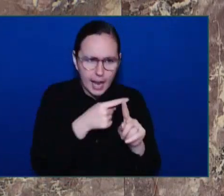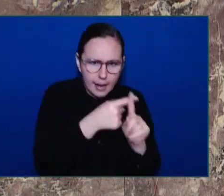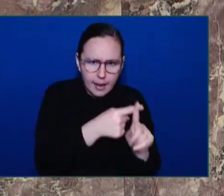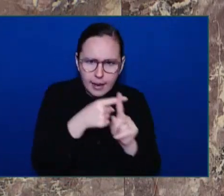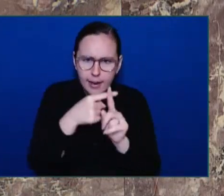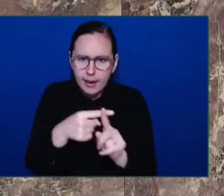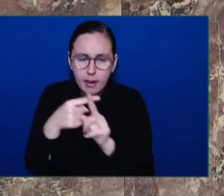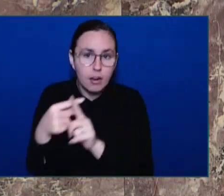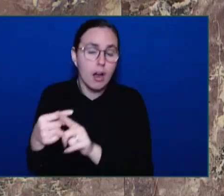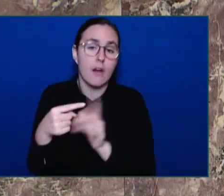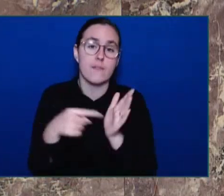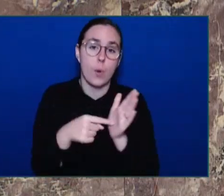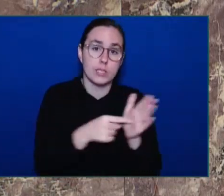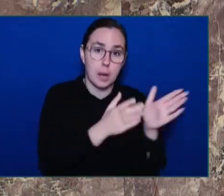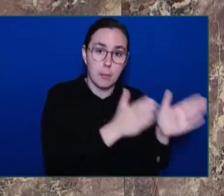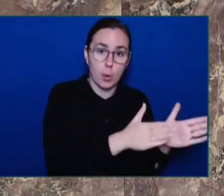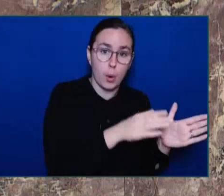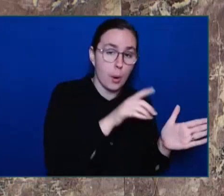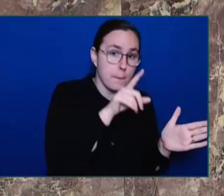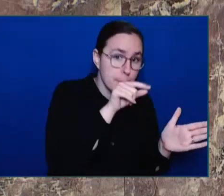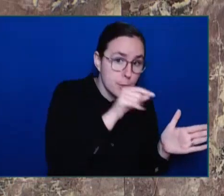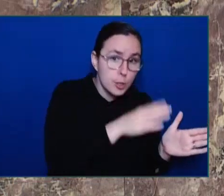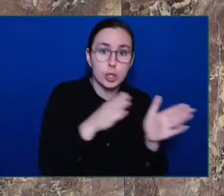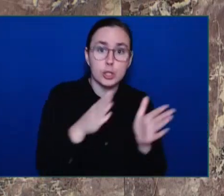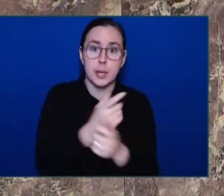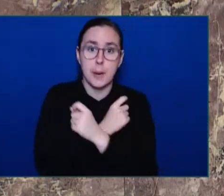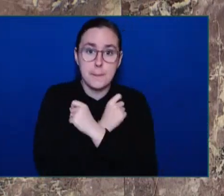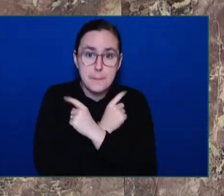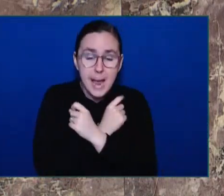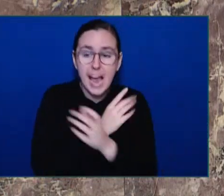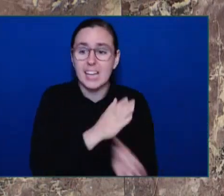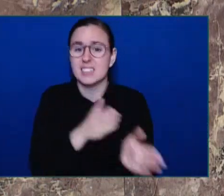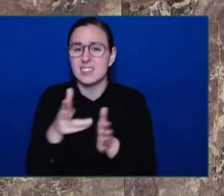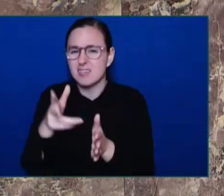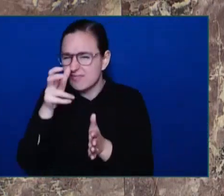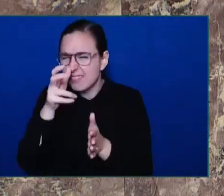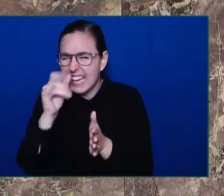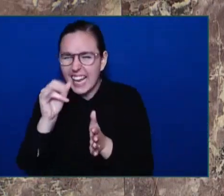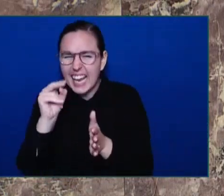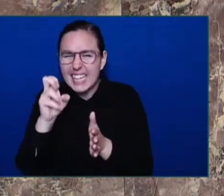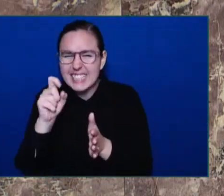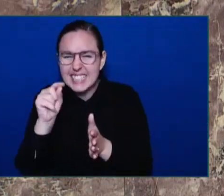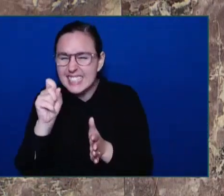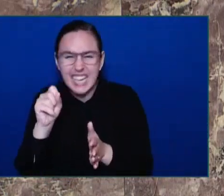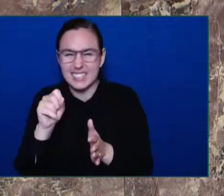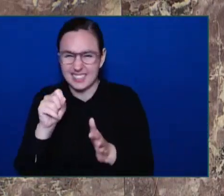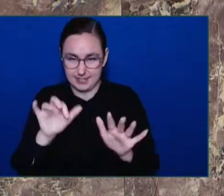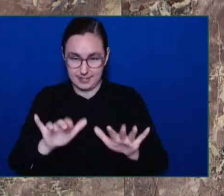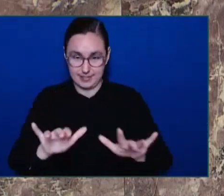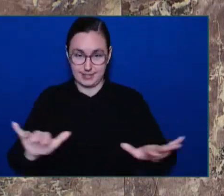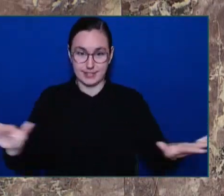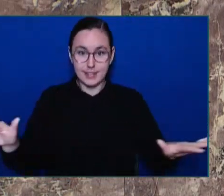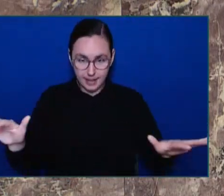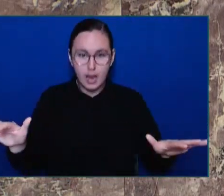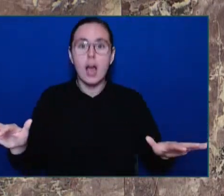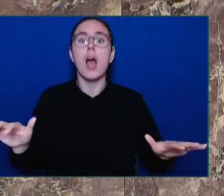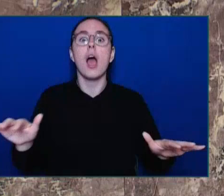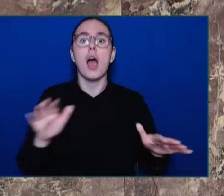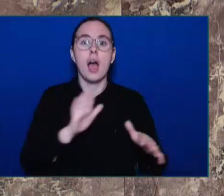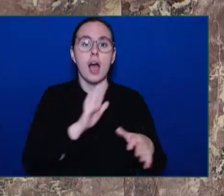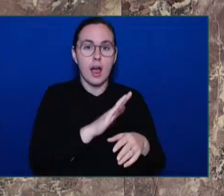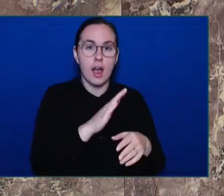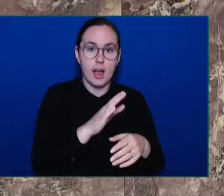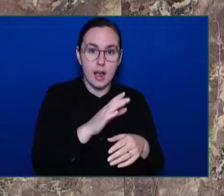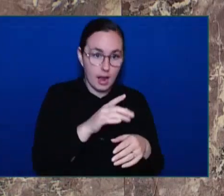professional biologists are hired to band each bird as it's captured in the delicate netting. Trained volunteers check the nets every 30 minutes